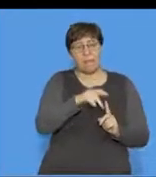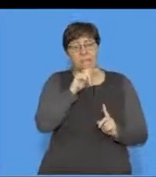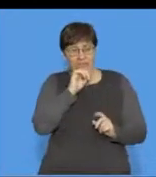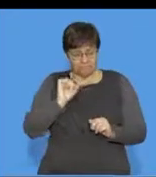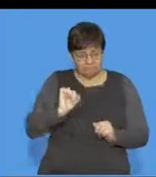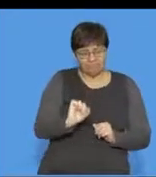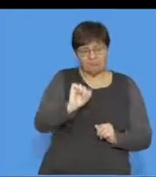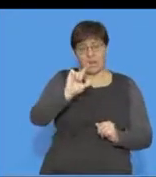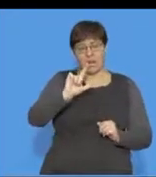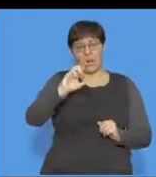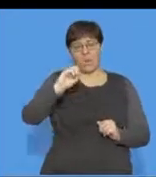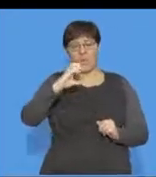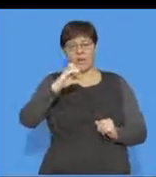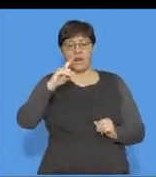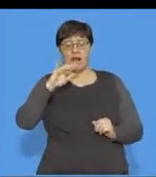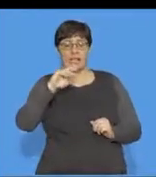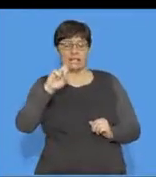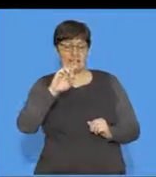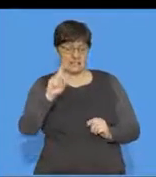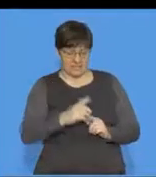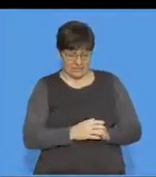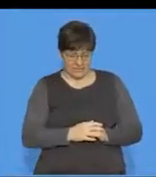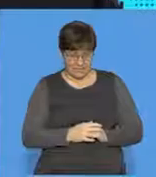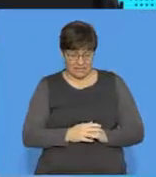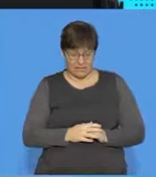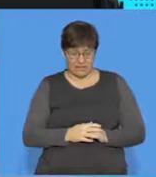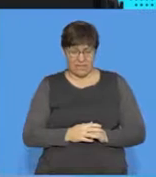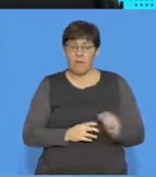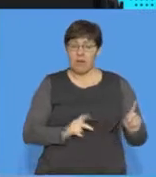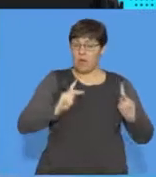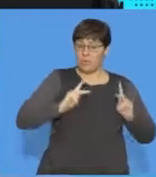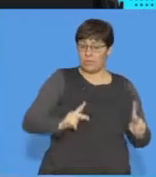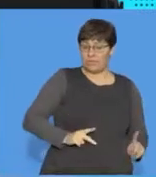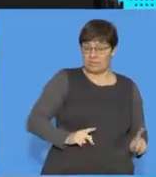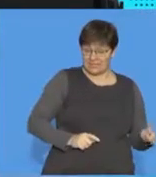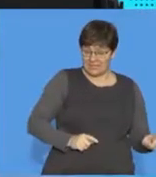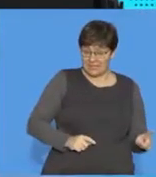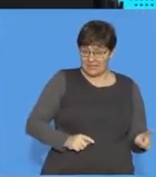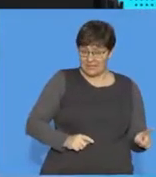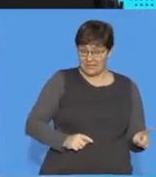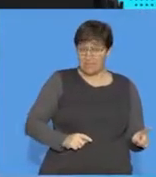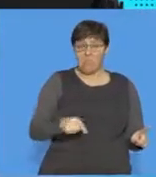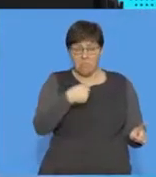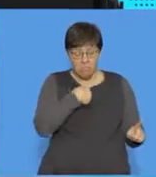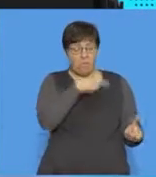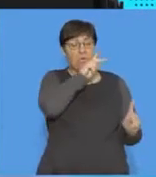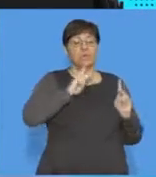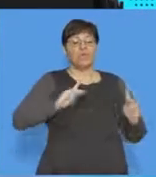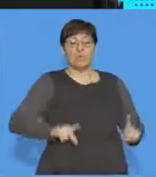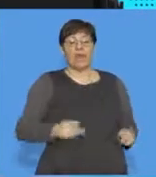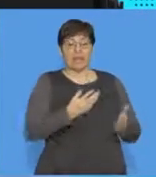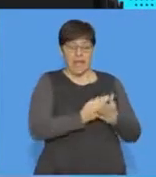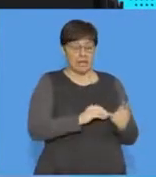localized. But when we talk about the human population, remember, humans have the ability to